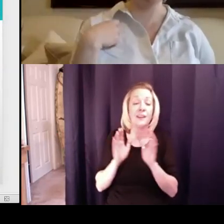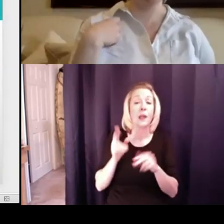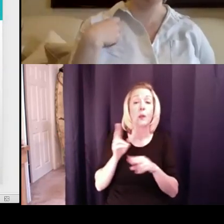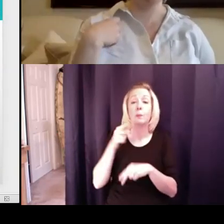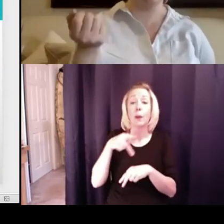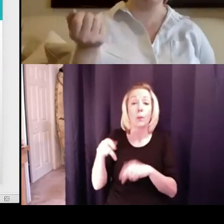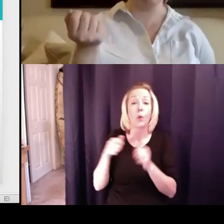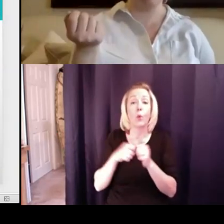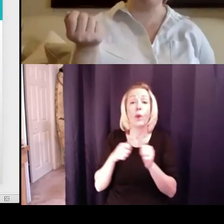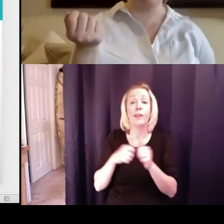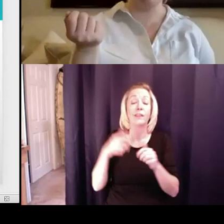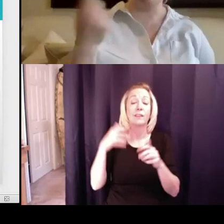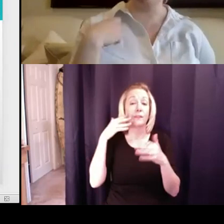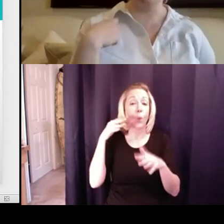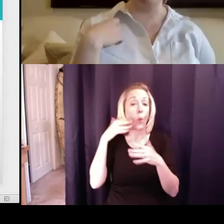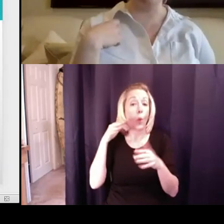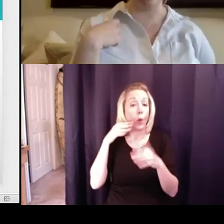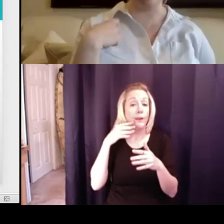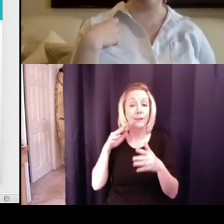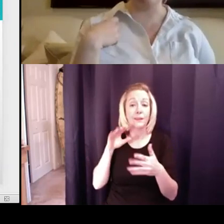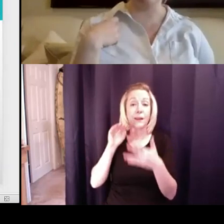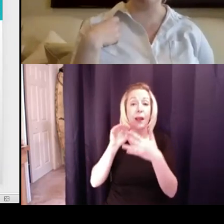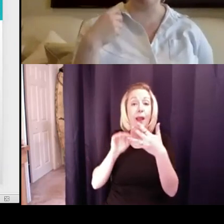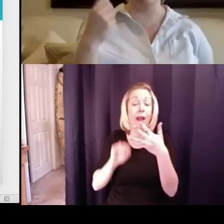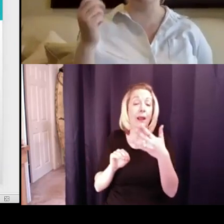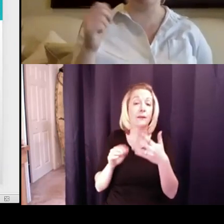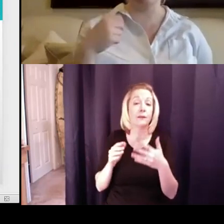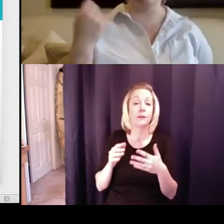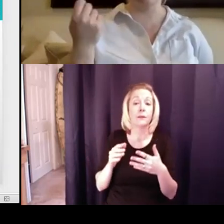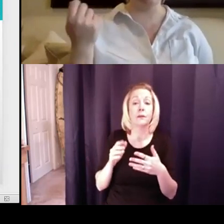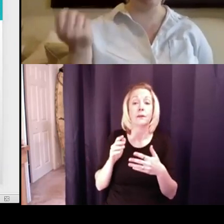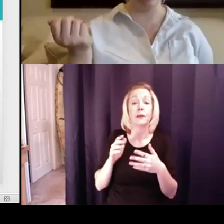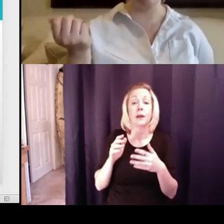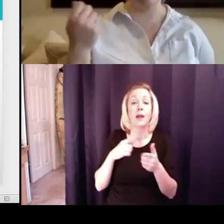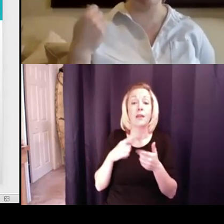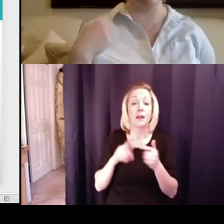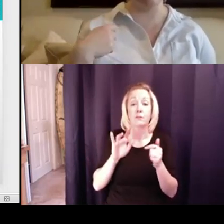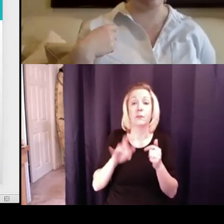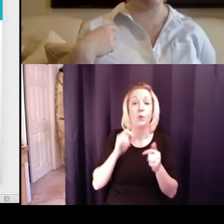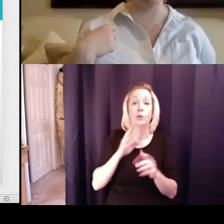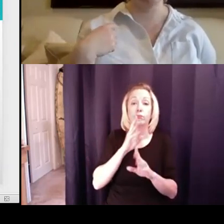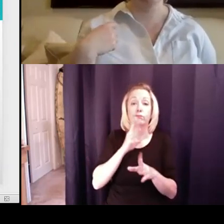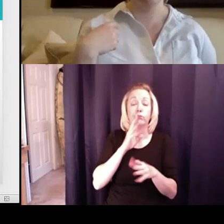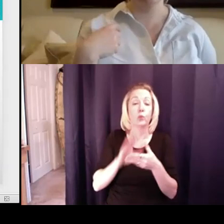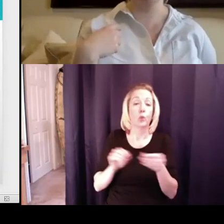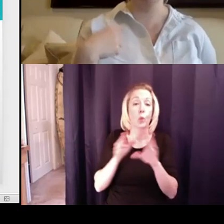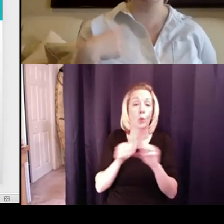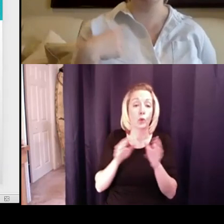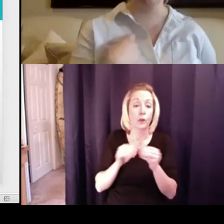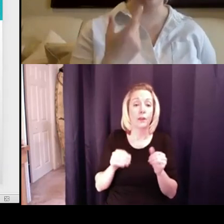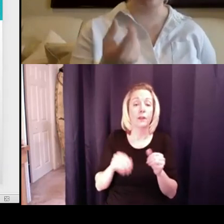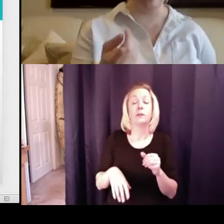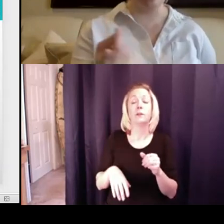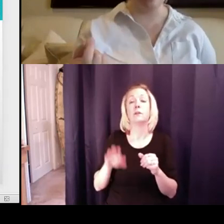aloud, and they can work with children who use eye gaze communication devices using Office 365. So